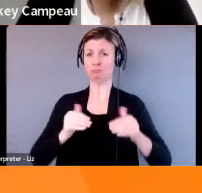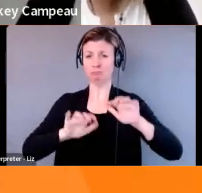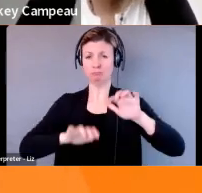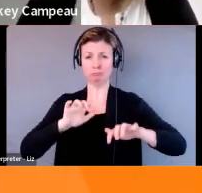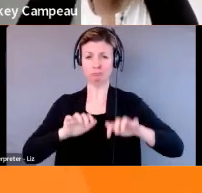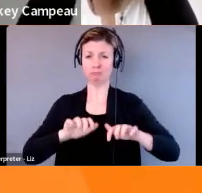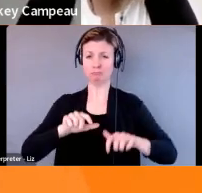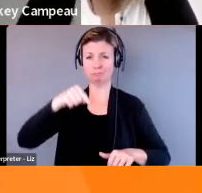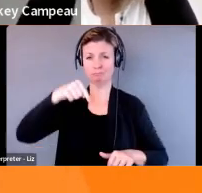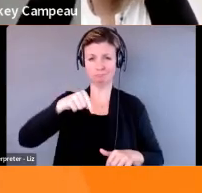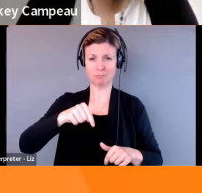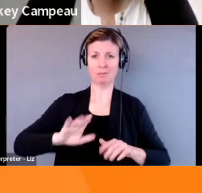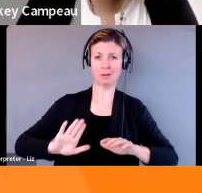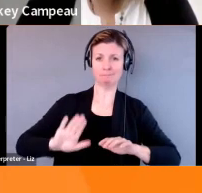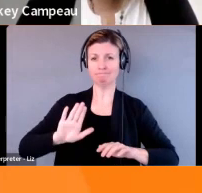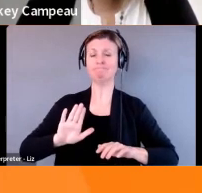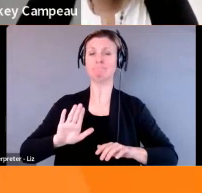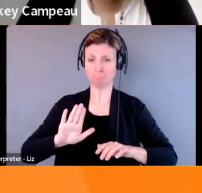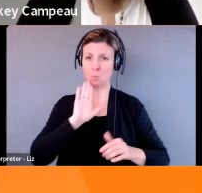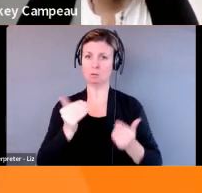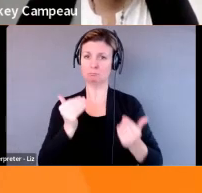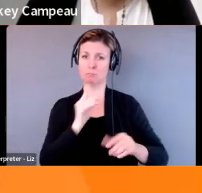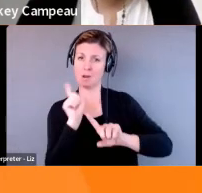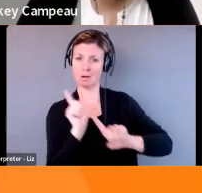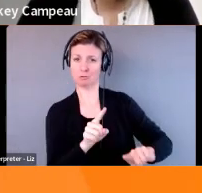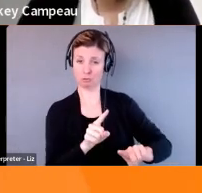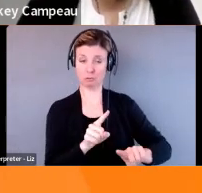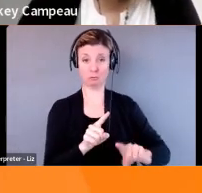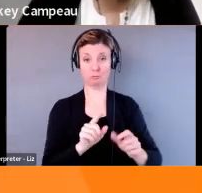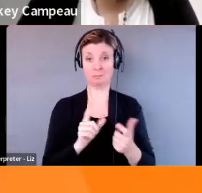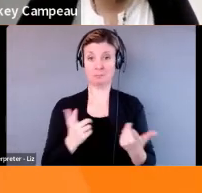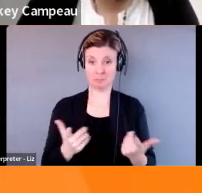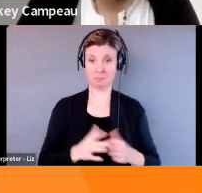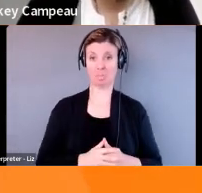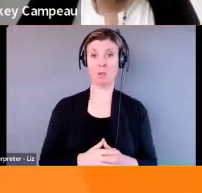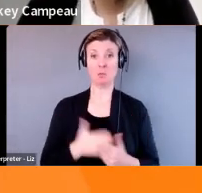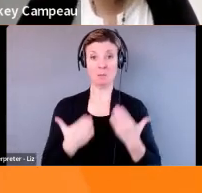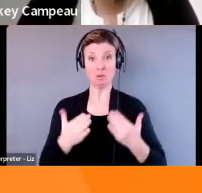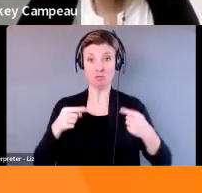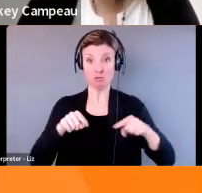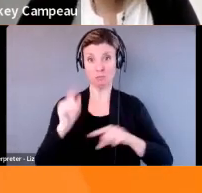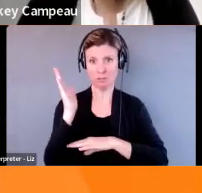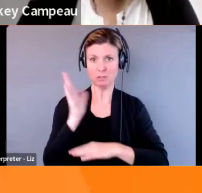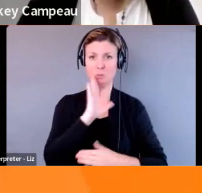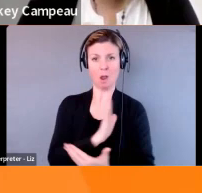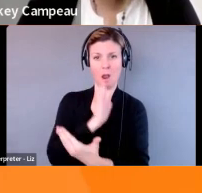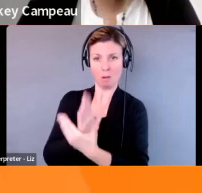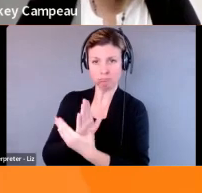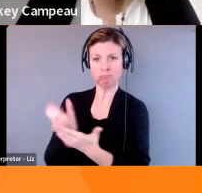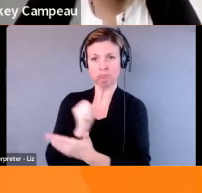your questions when the right moment appears during the presentation. Or we might save them to ask at the end when the